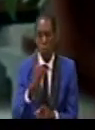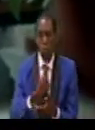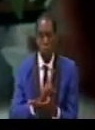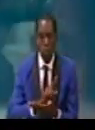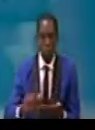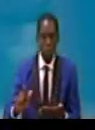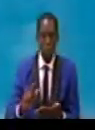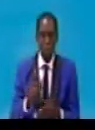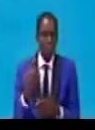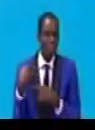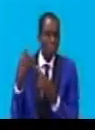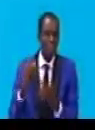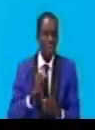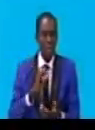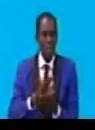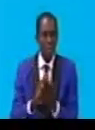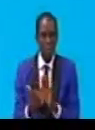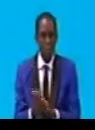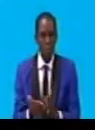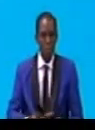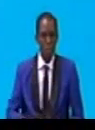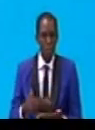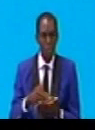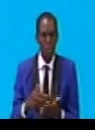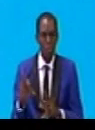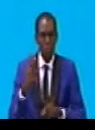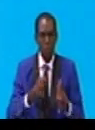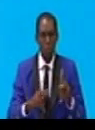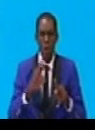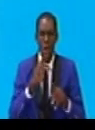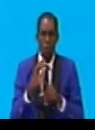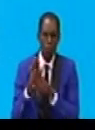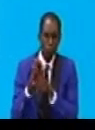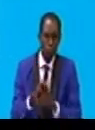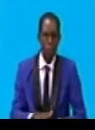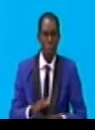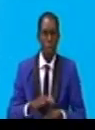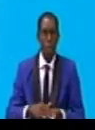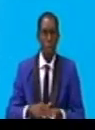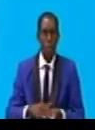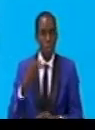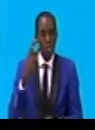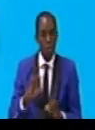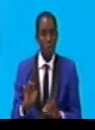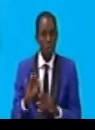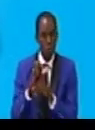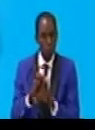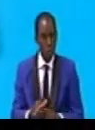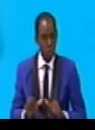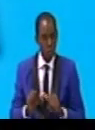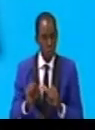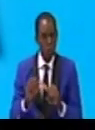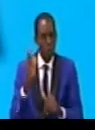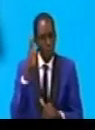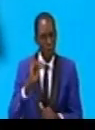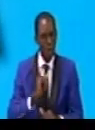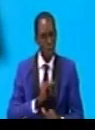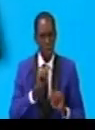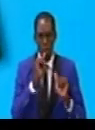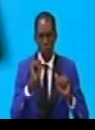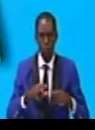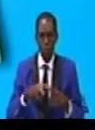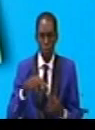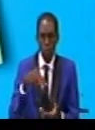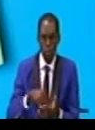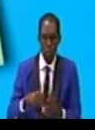my life to the Lord. They're putting the pressure on me. If the pressure continues like this, will I be able to stand? Will I be able to make